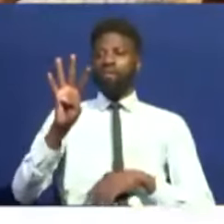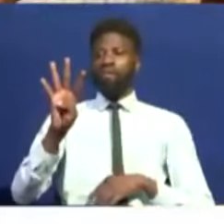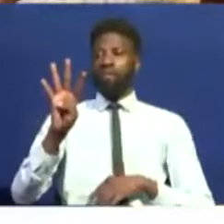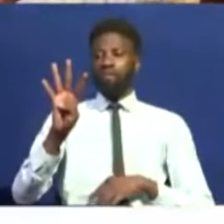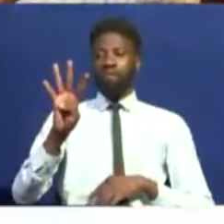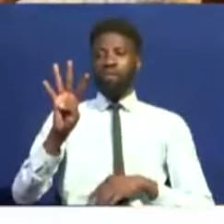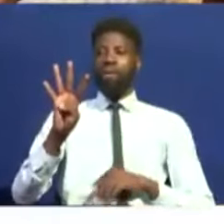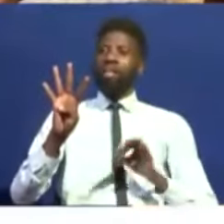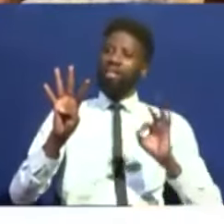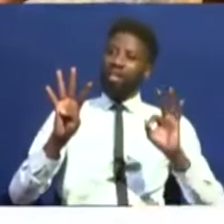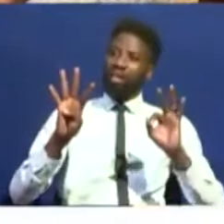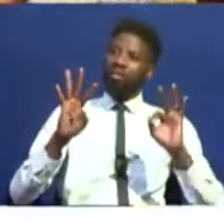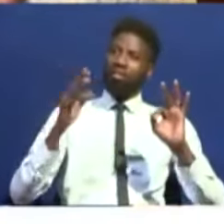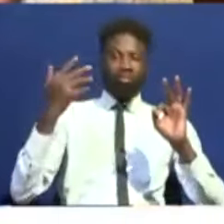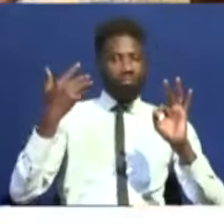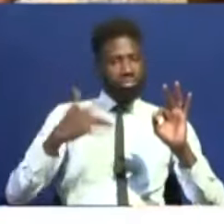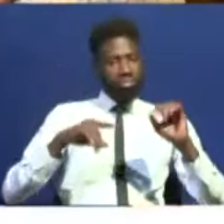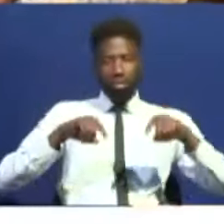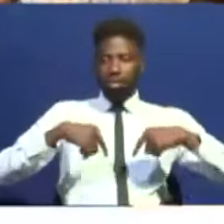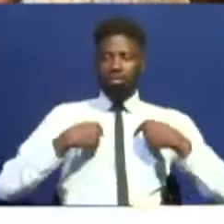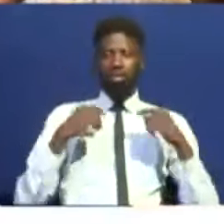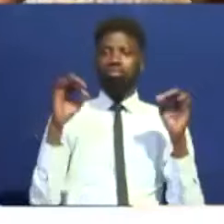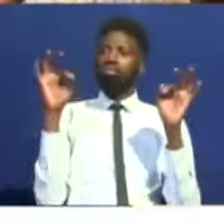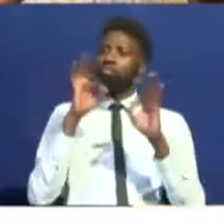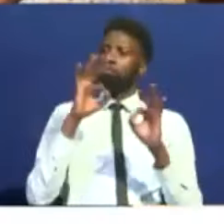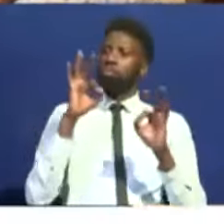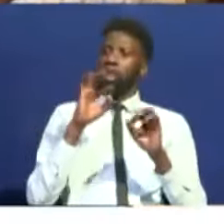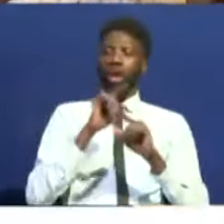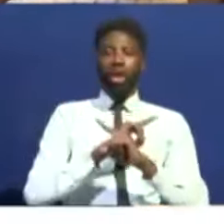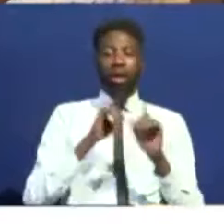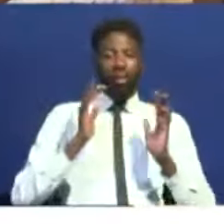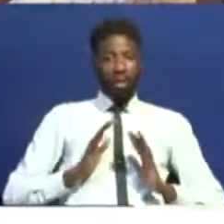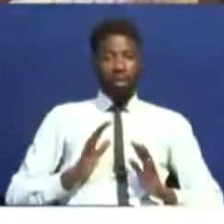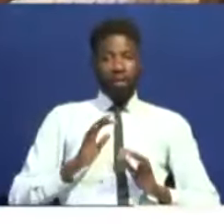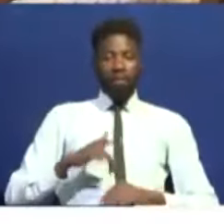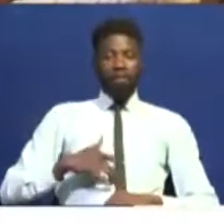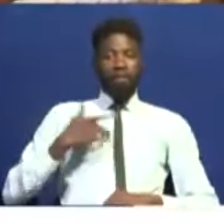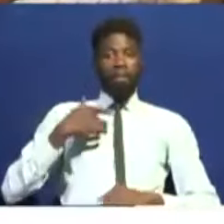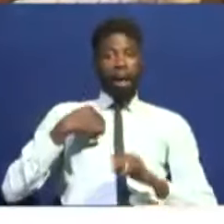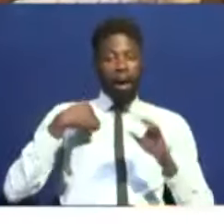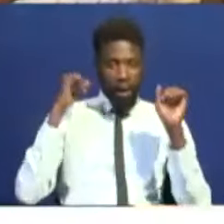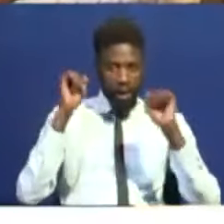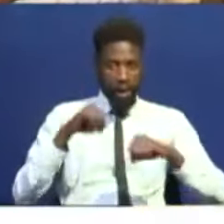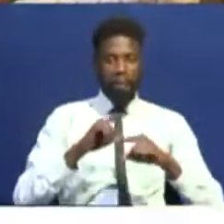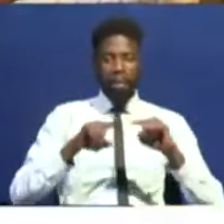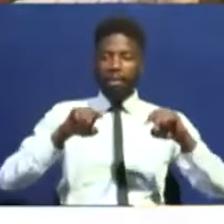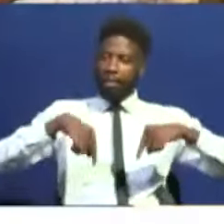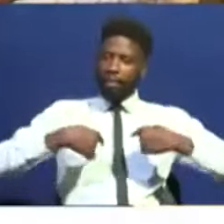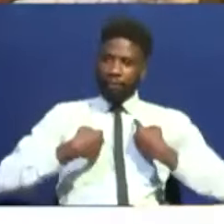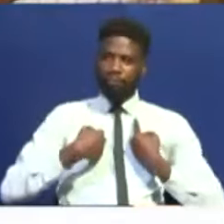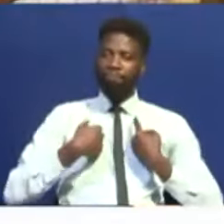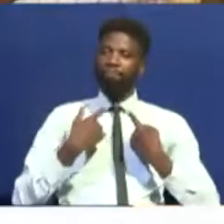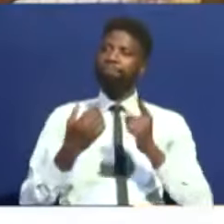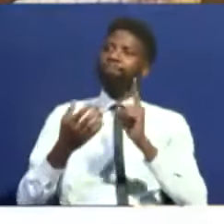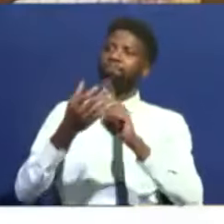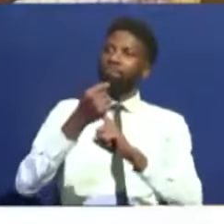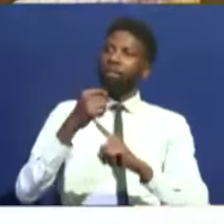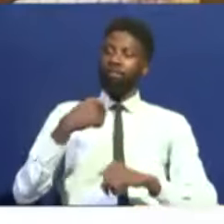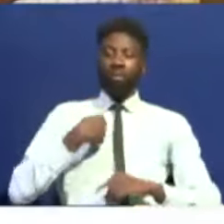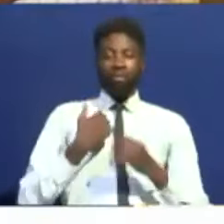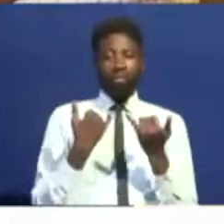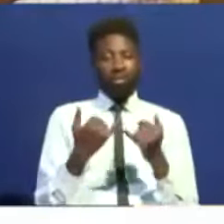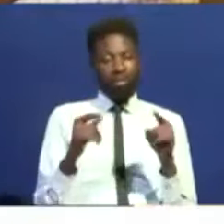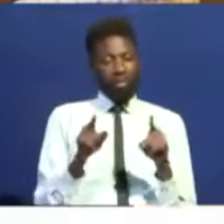was unbelievable even for me. Nobody had given me a chance, but I did it. I did it. And actually, I'm still